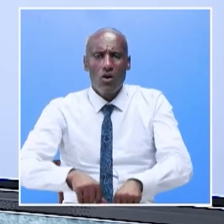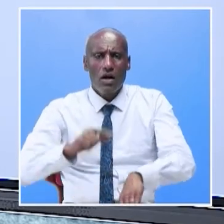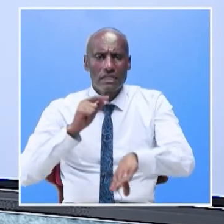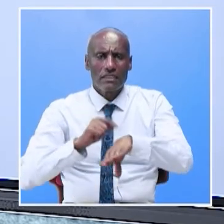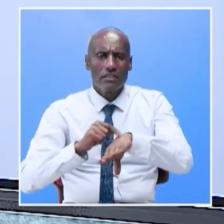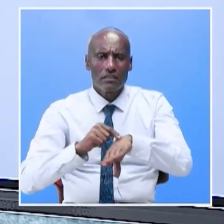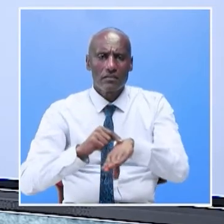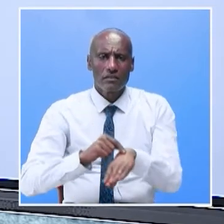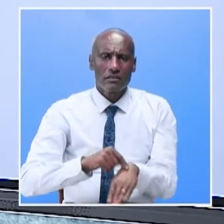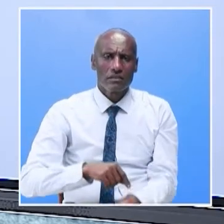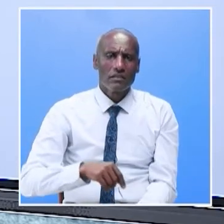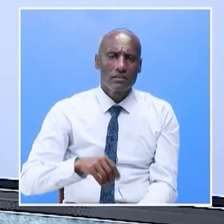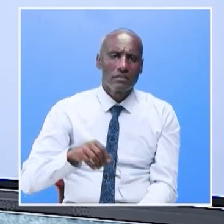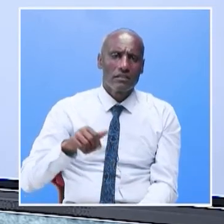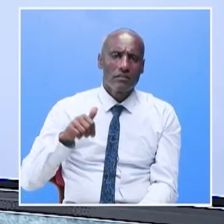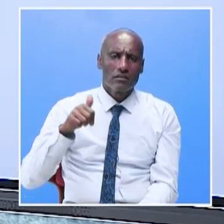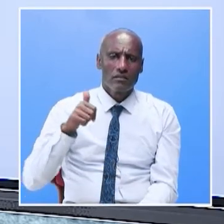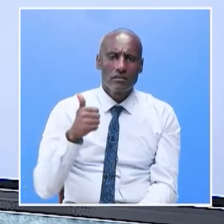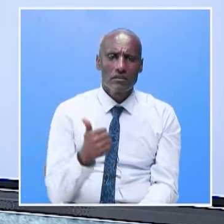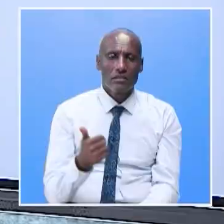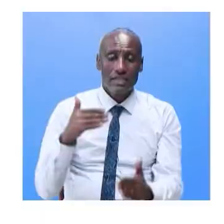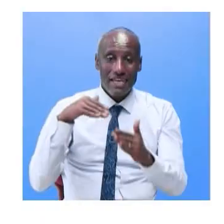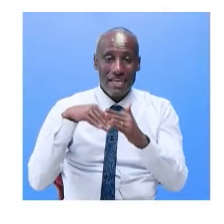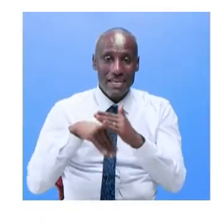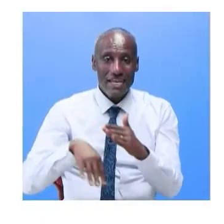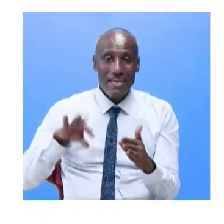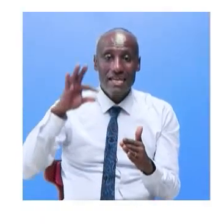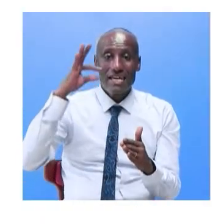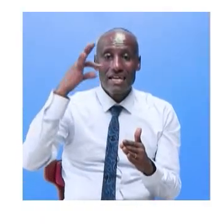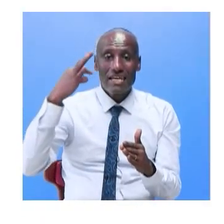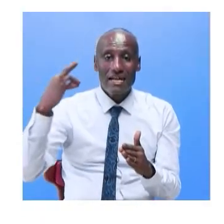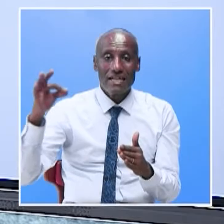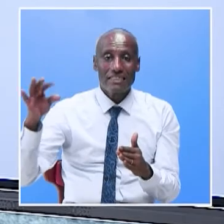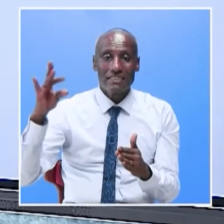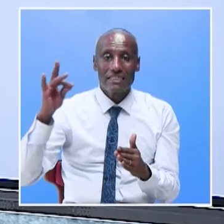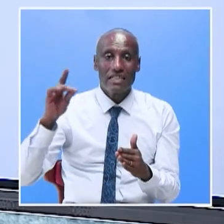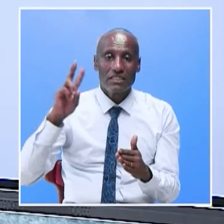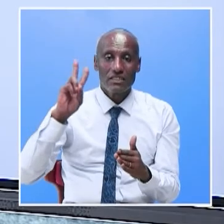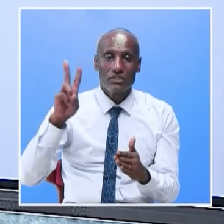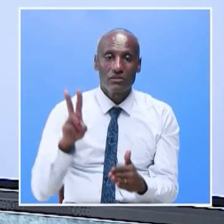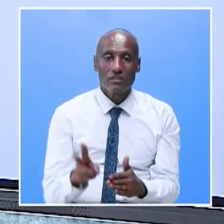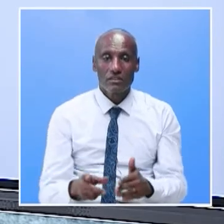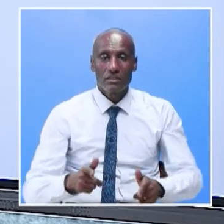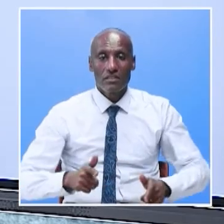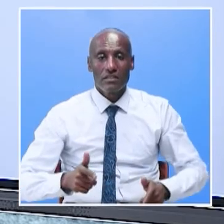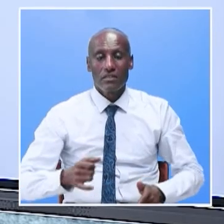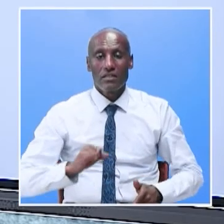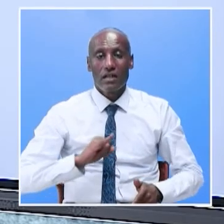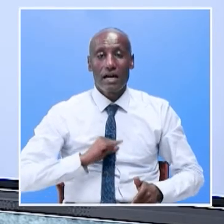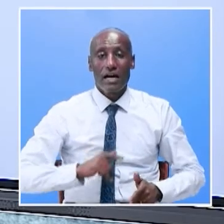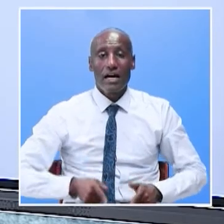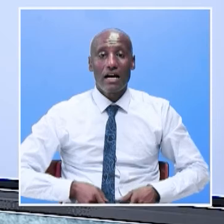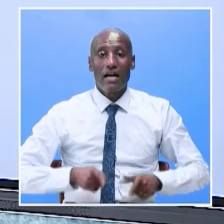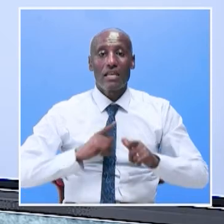centuries, decades. Bravo is in. And the next one is I live blank Arada